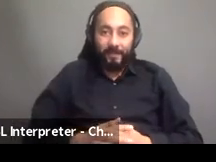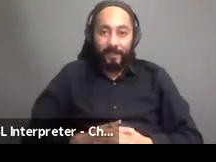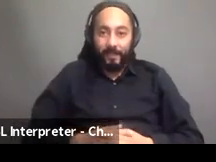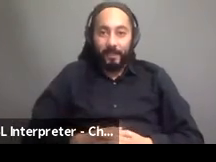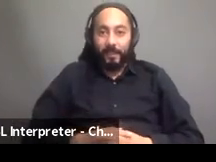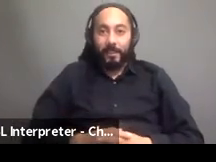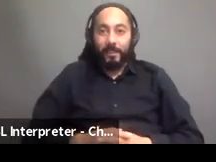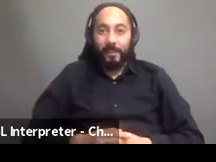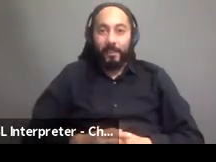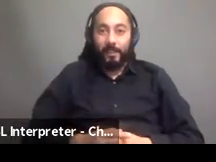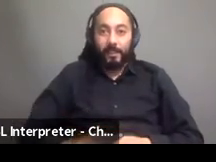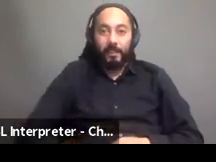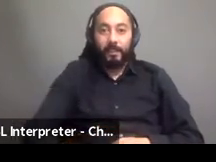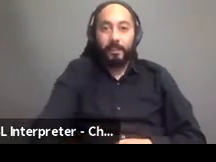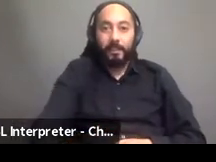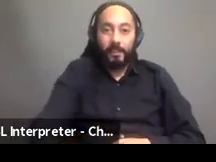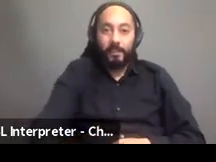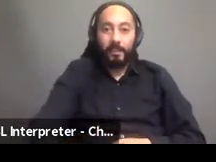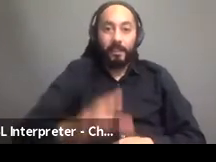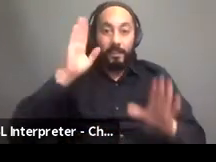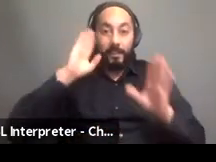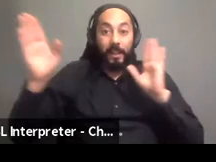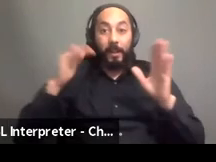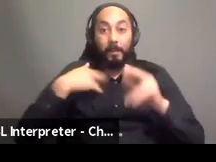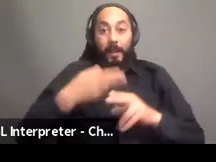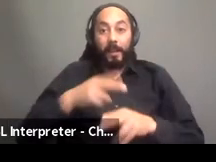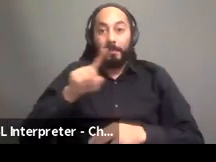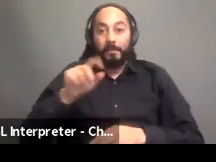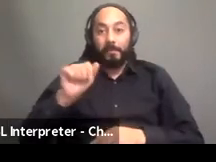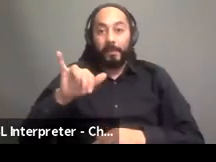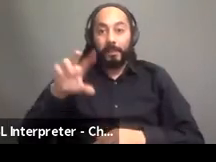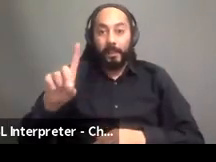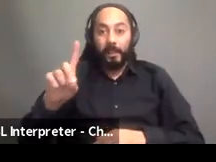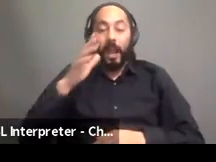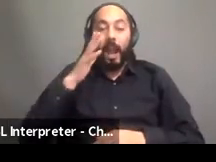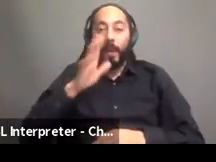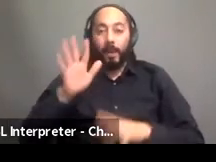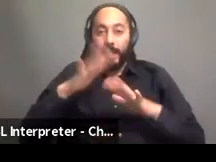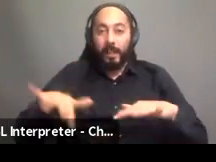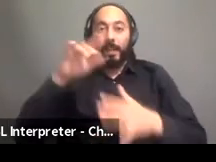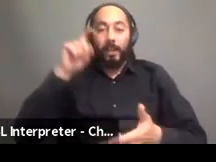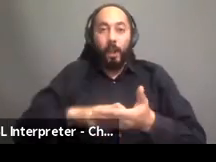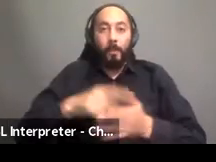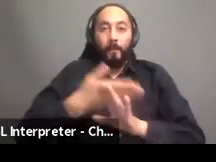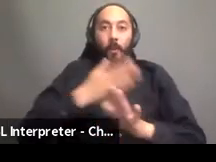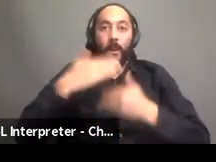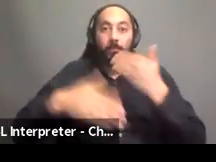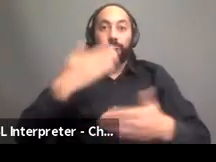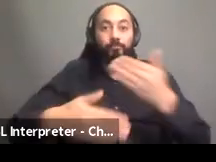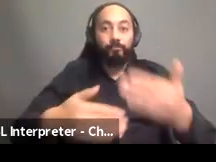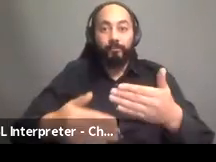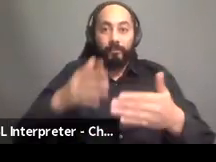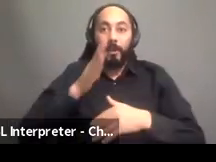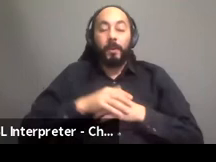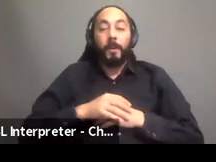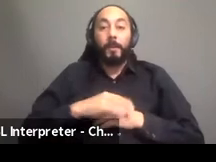Hi folks, my name is Zaid. I'm just going to do a land acknowledgement before we get too far into the event. So I know